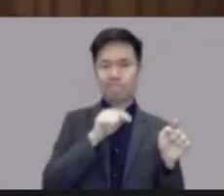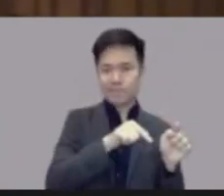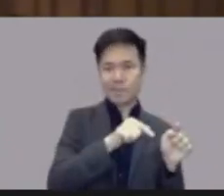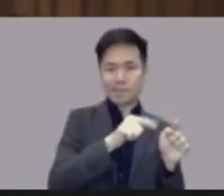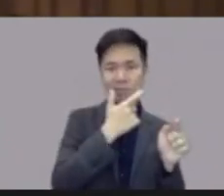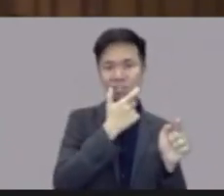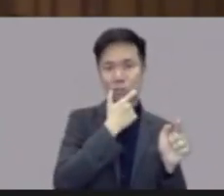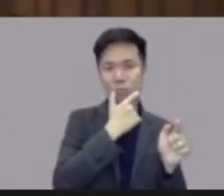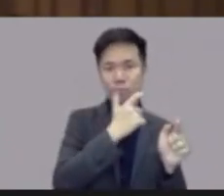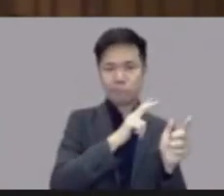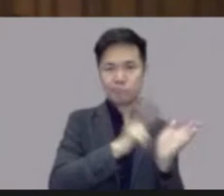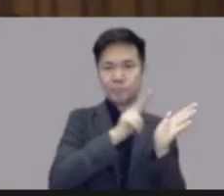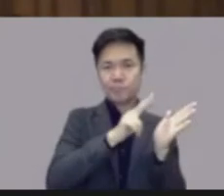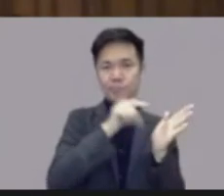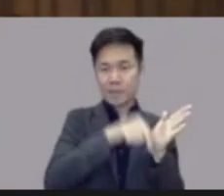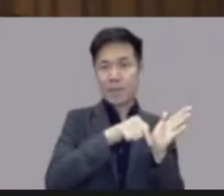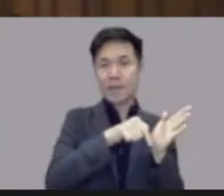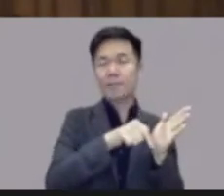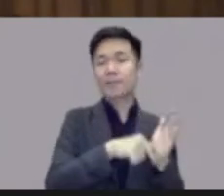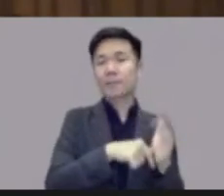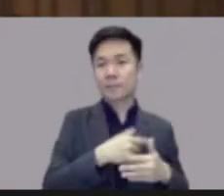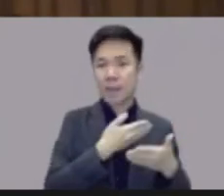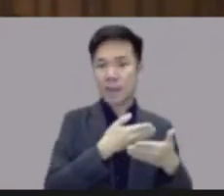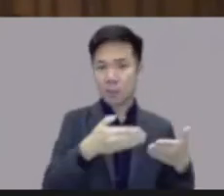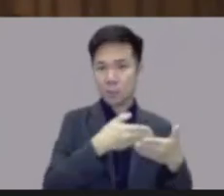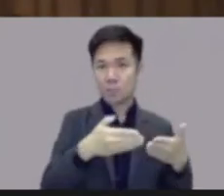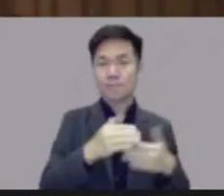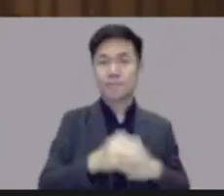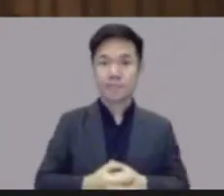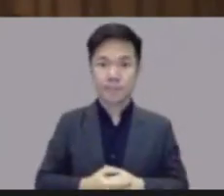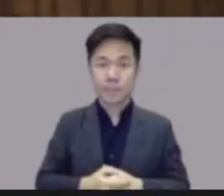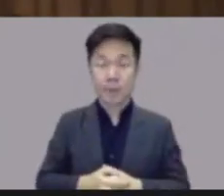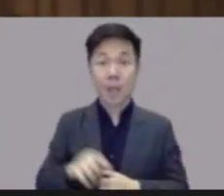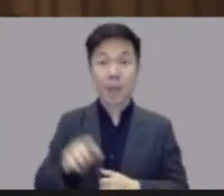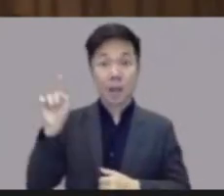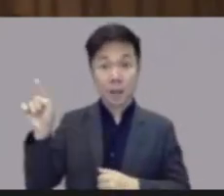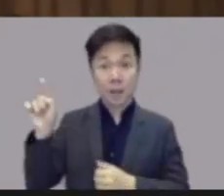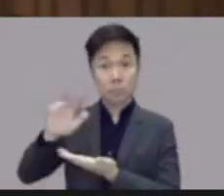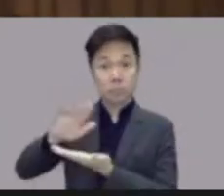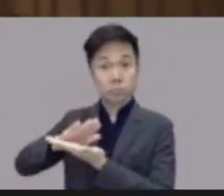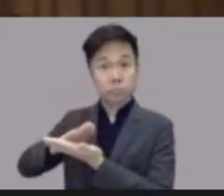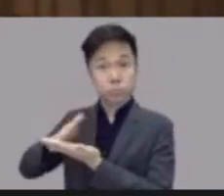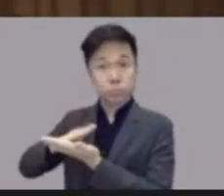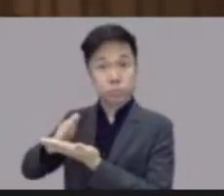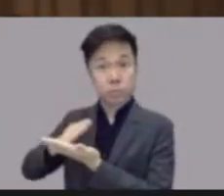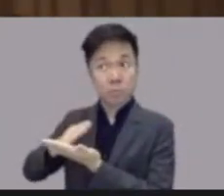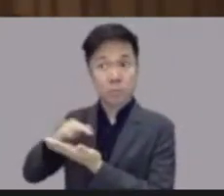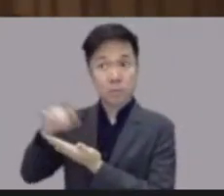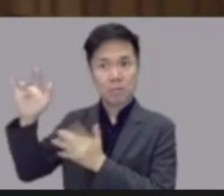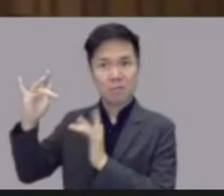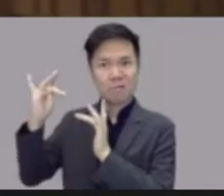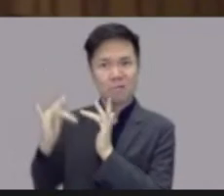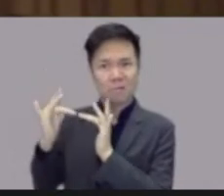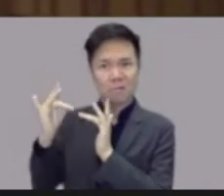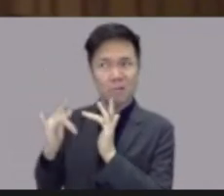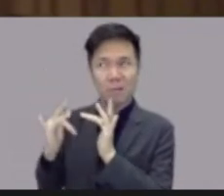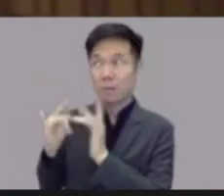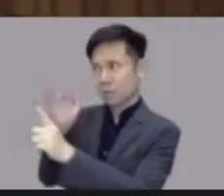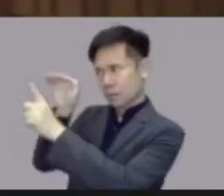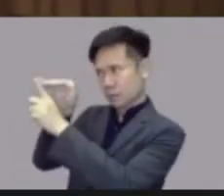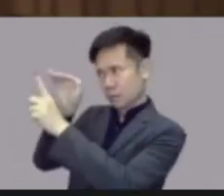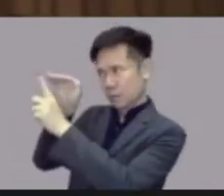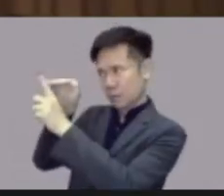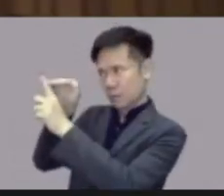interpreter servicing remote meetings cannot behold liable for Interruption of service pixelation